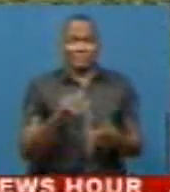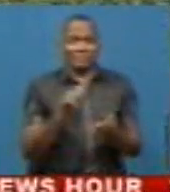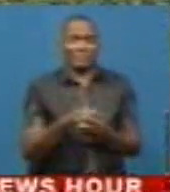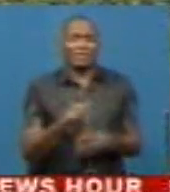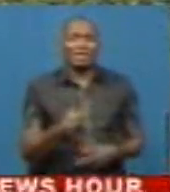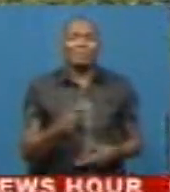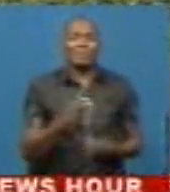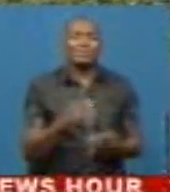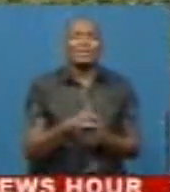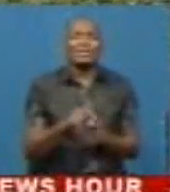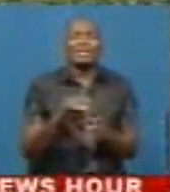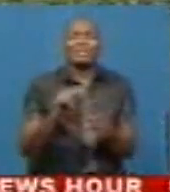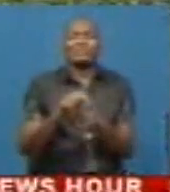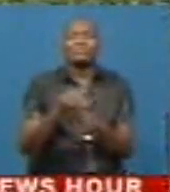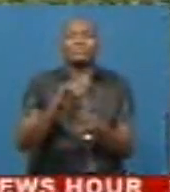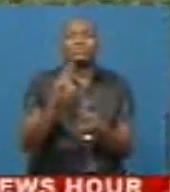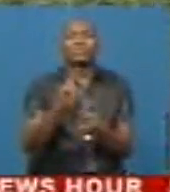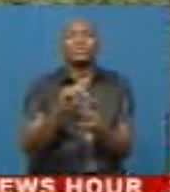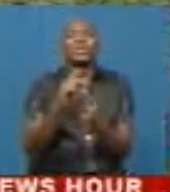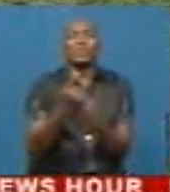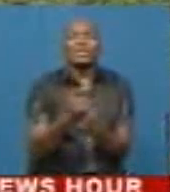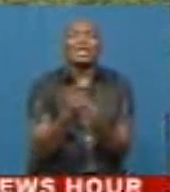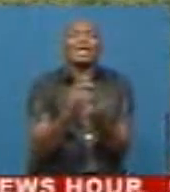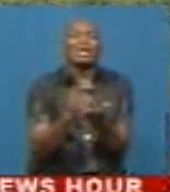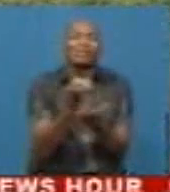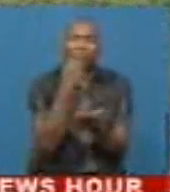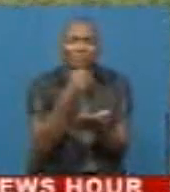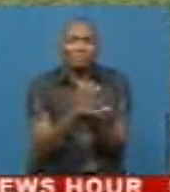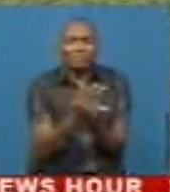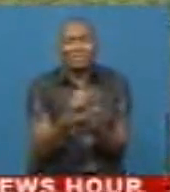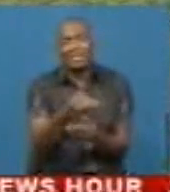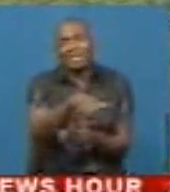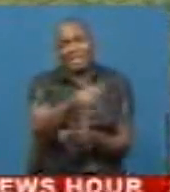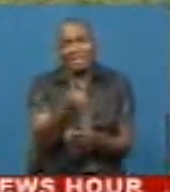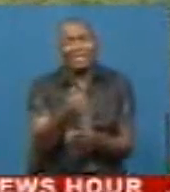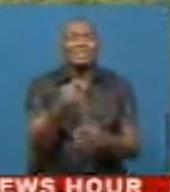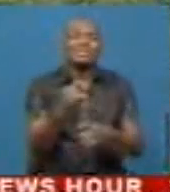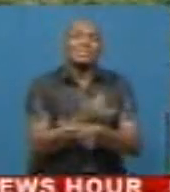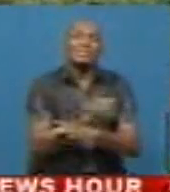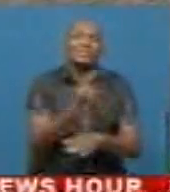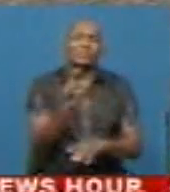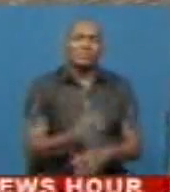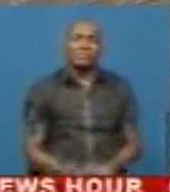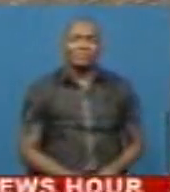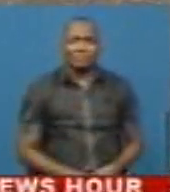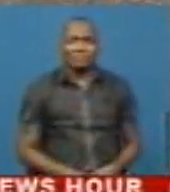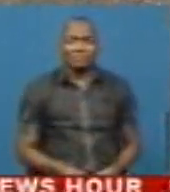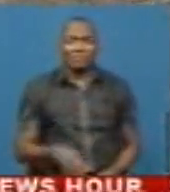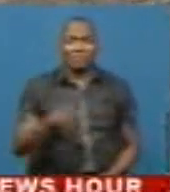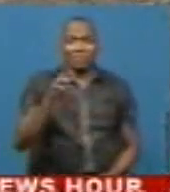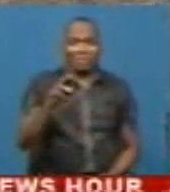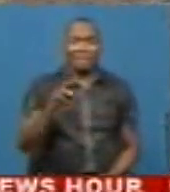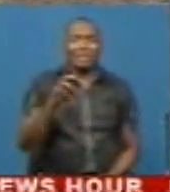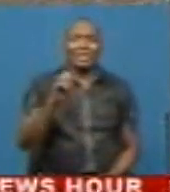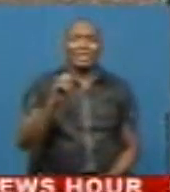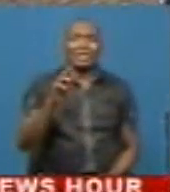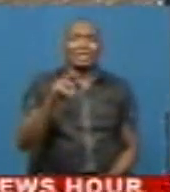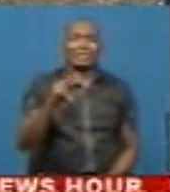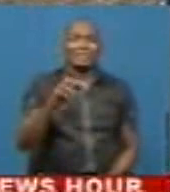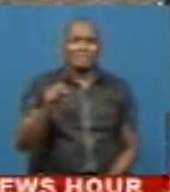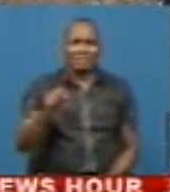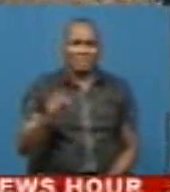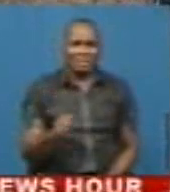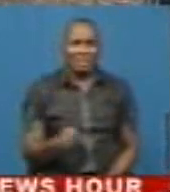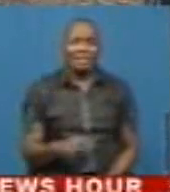will go for our traditional food preparations as well as other industrial uses. Dr. Ernest Bafi